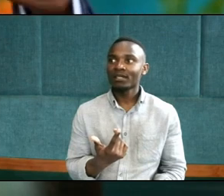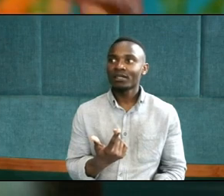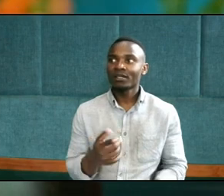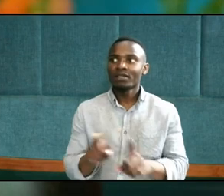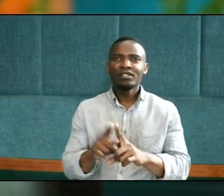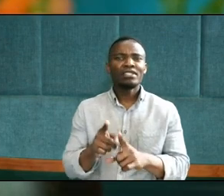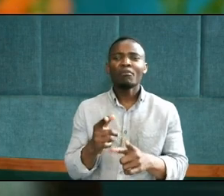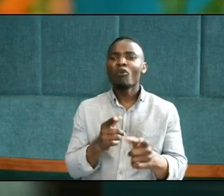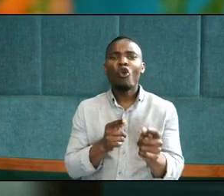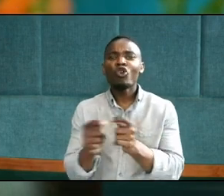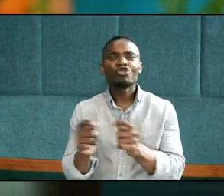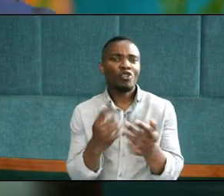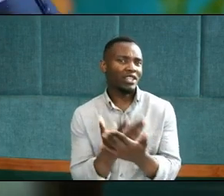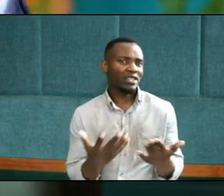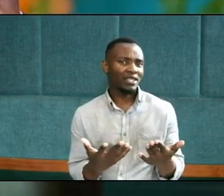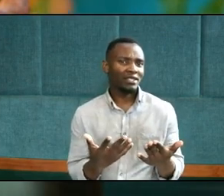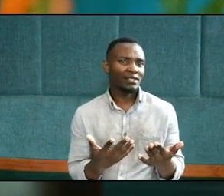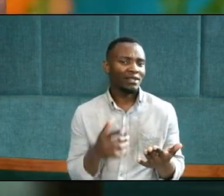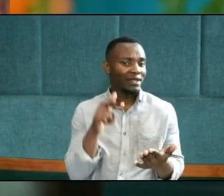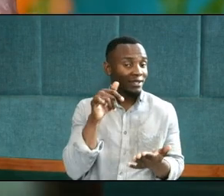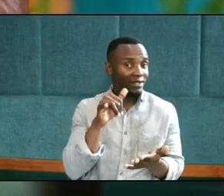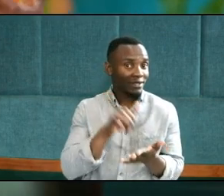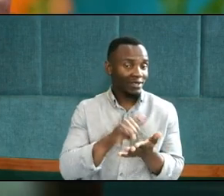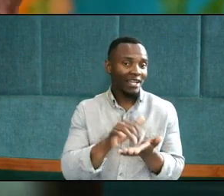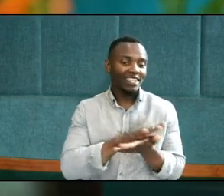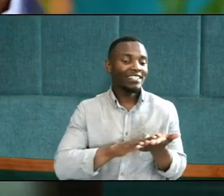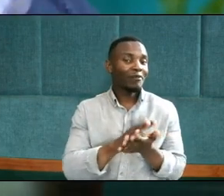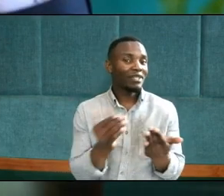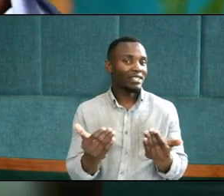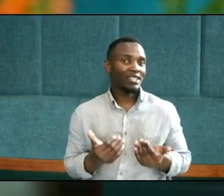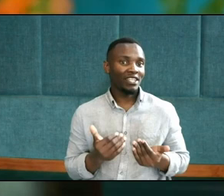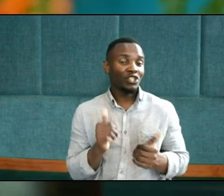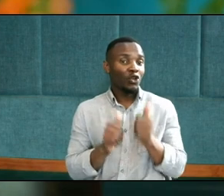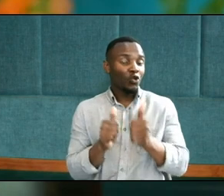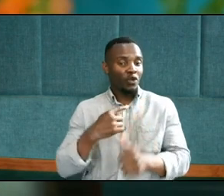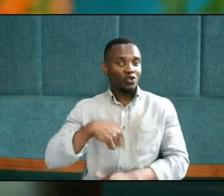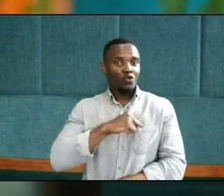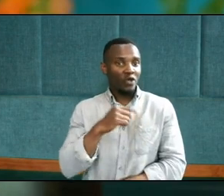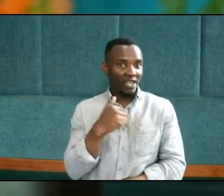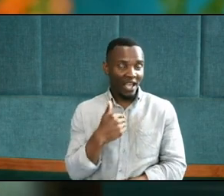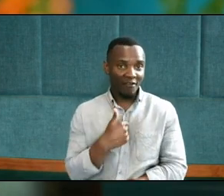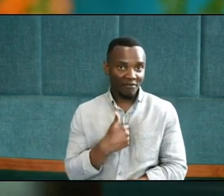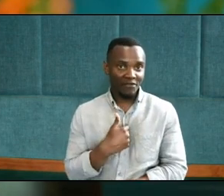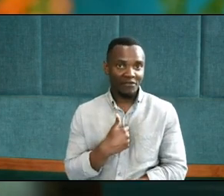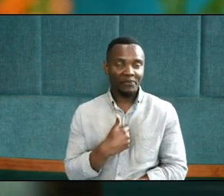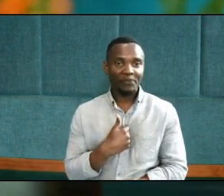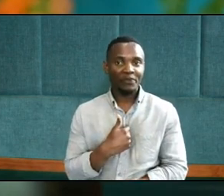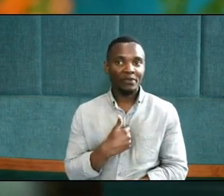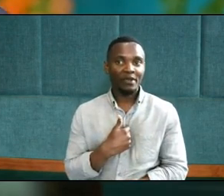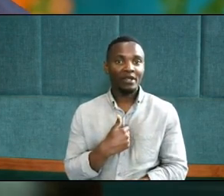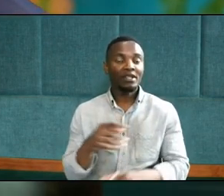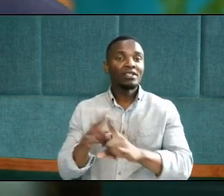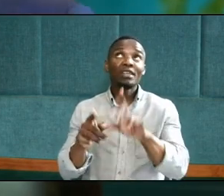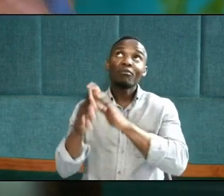being in control. That's one of the basic needs that God put in us as was creating us. He created